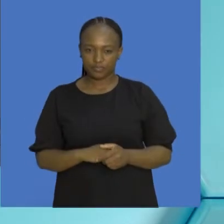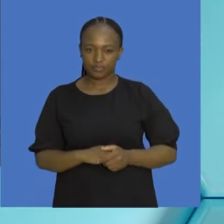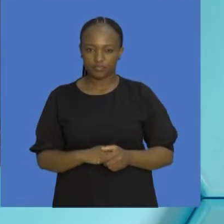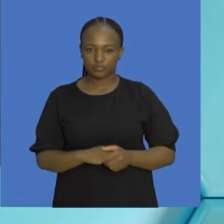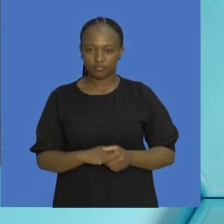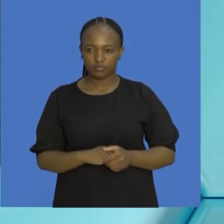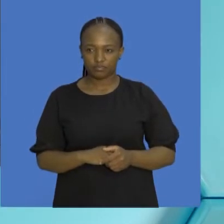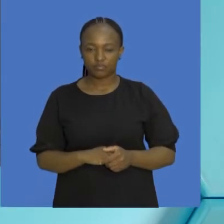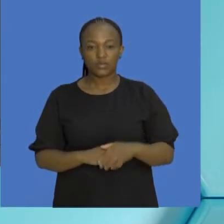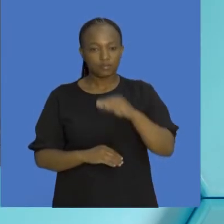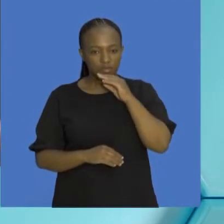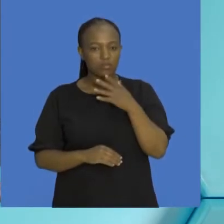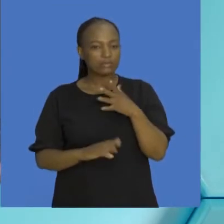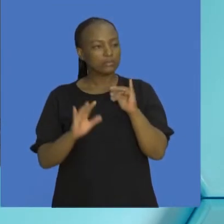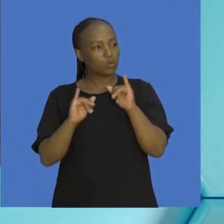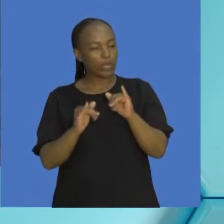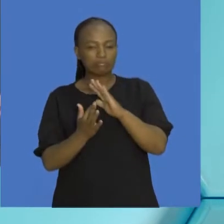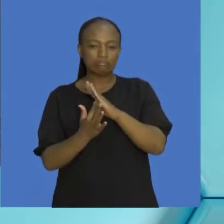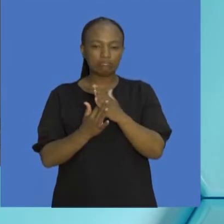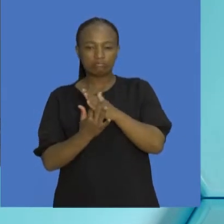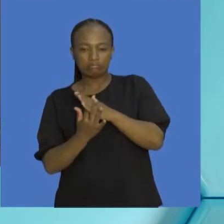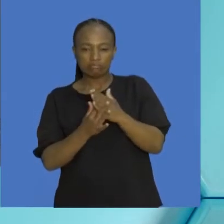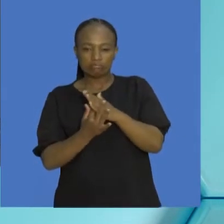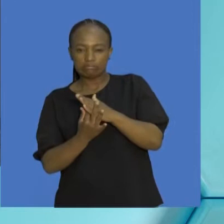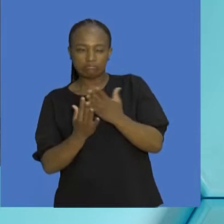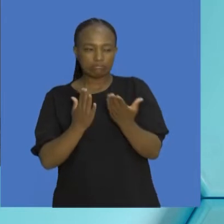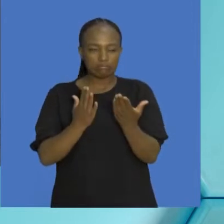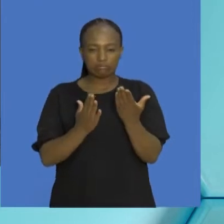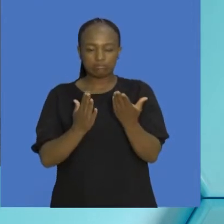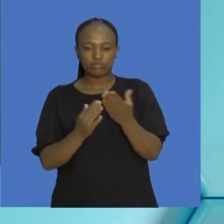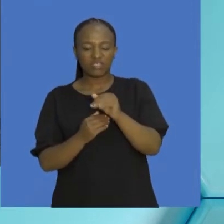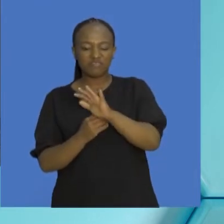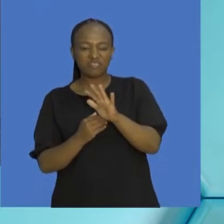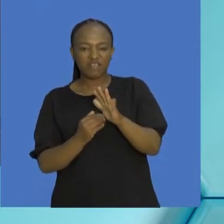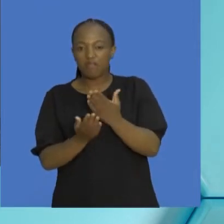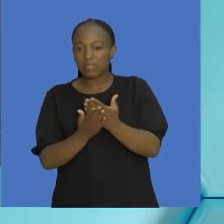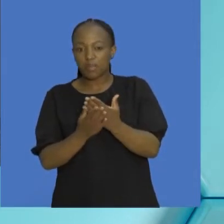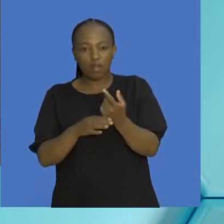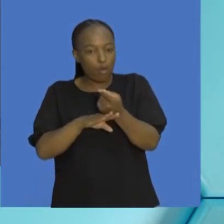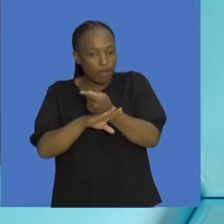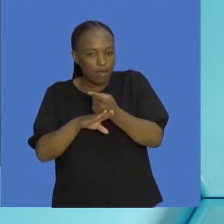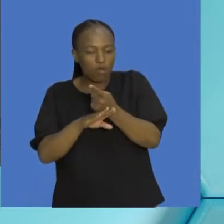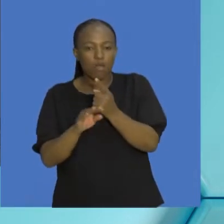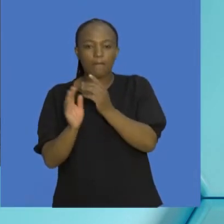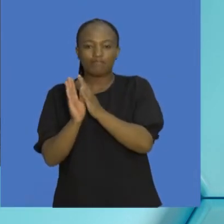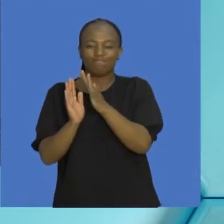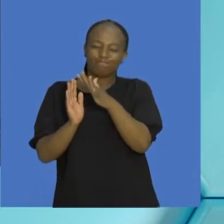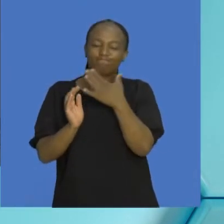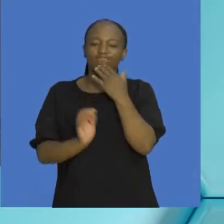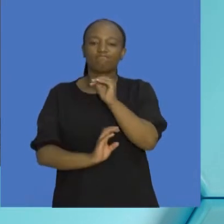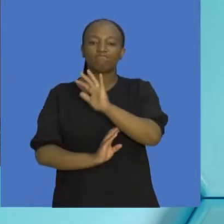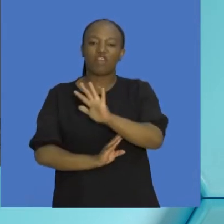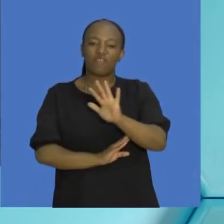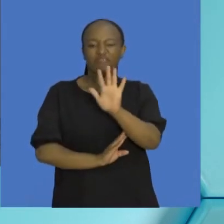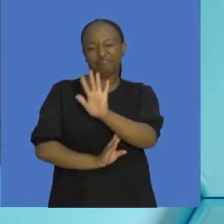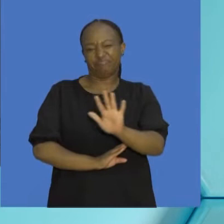I mean, you have to wait in that interval. I mean, it's 55 minutes. The max can be an hour, but the average is